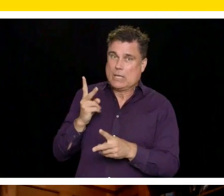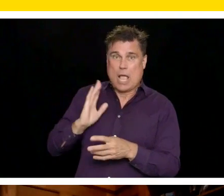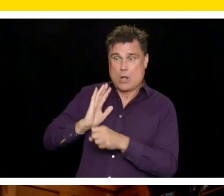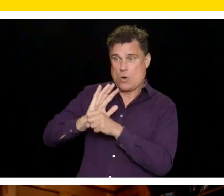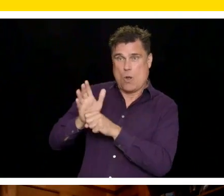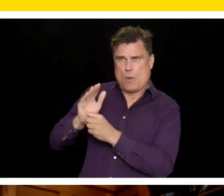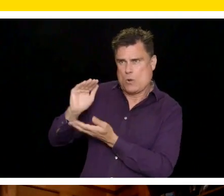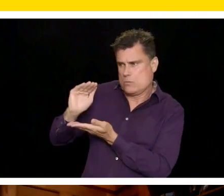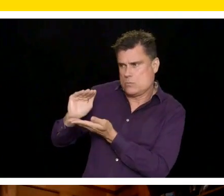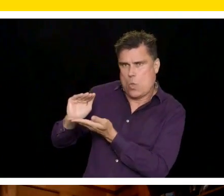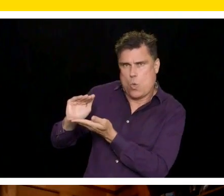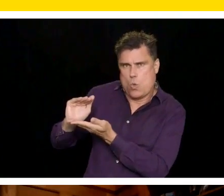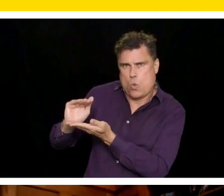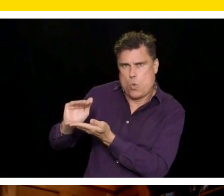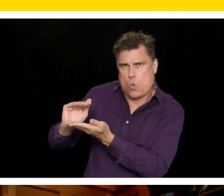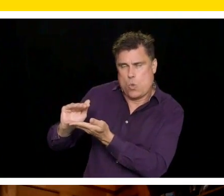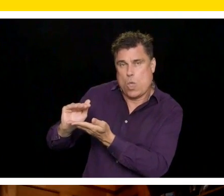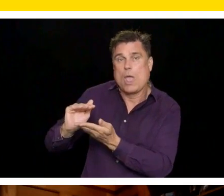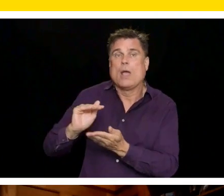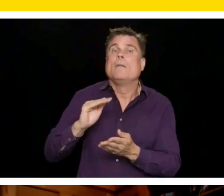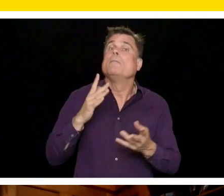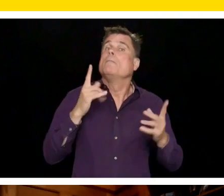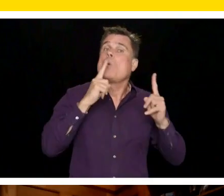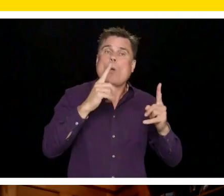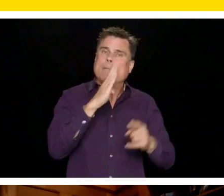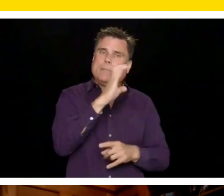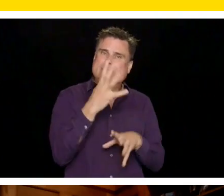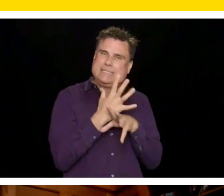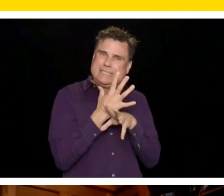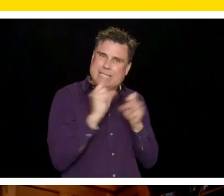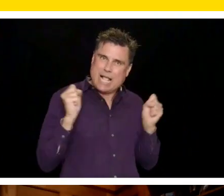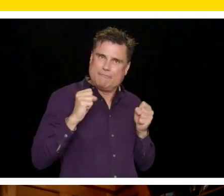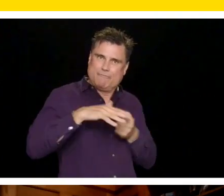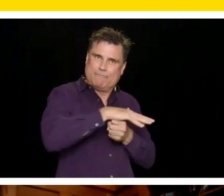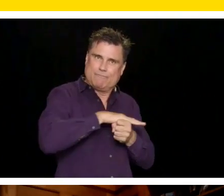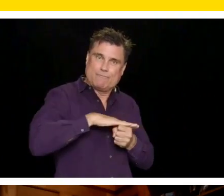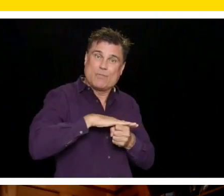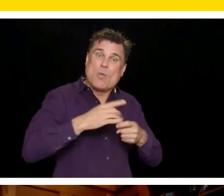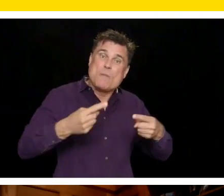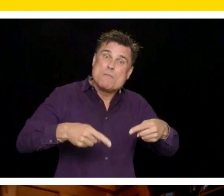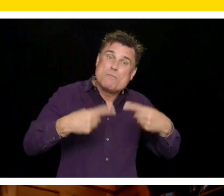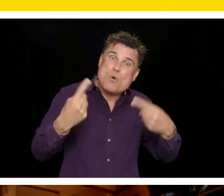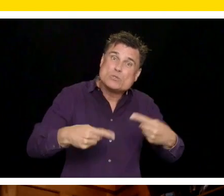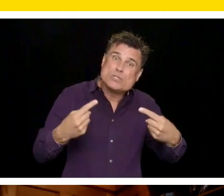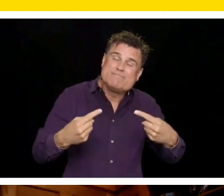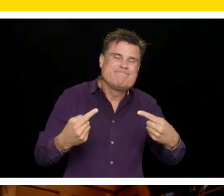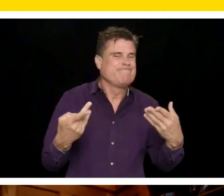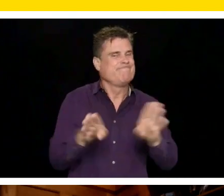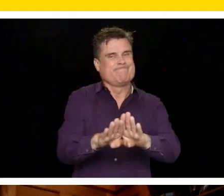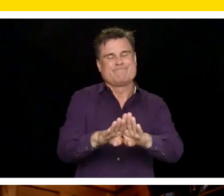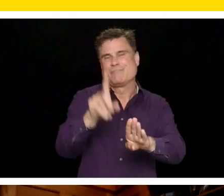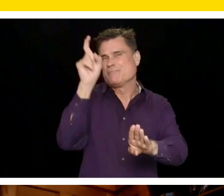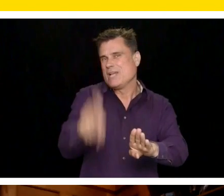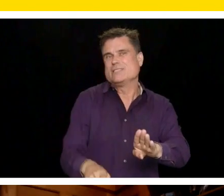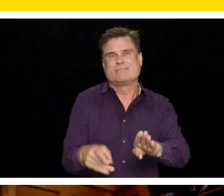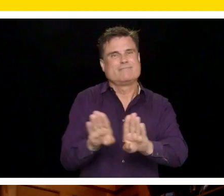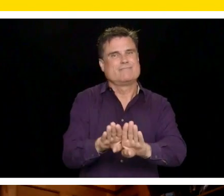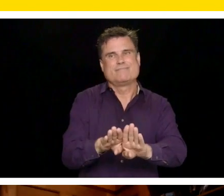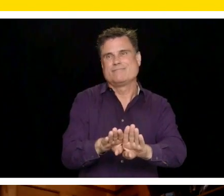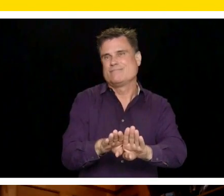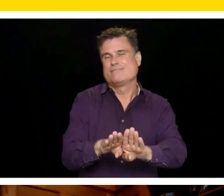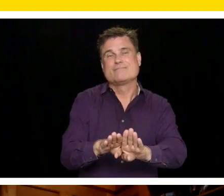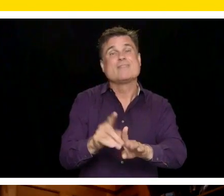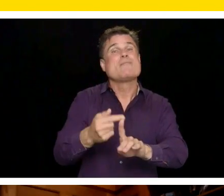not permeable in the same way that it has been in the past, but rather we are allowing essentials to come across the